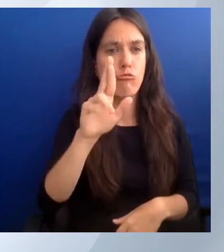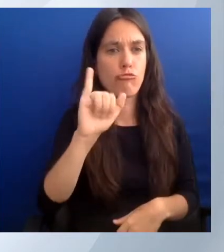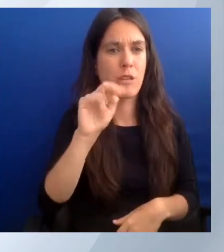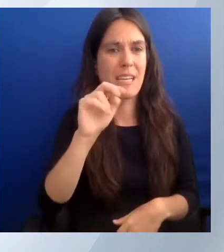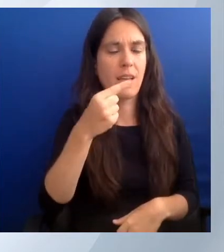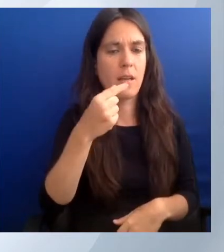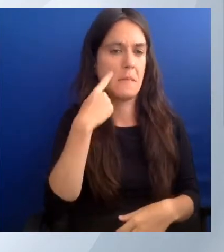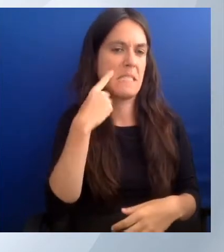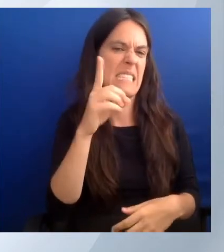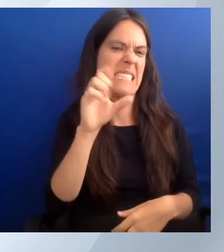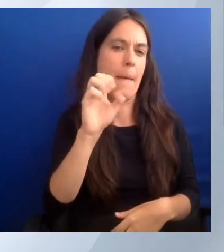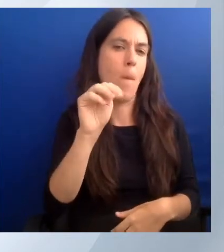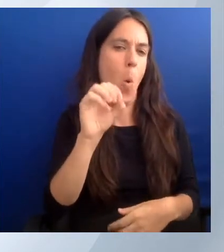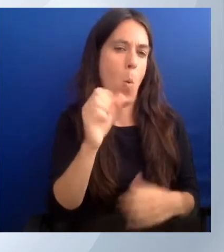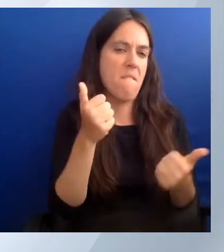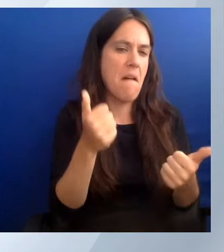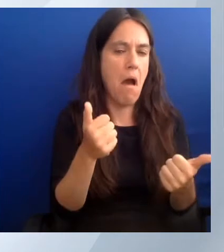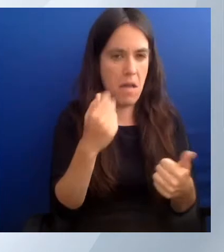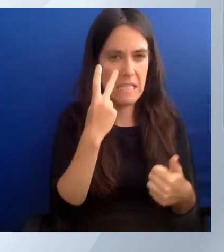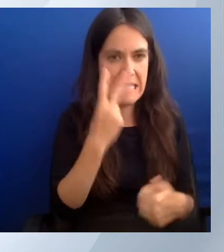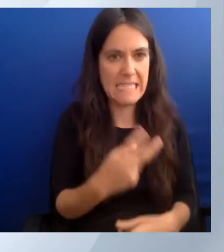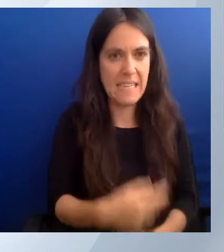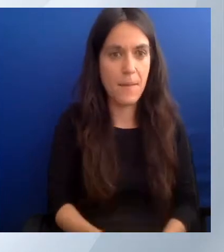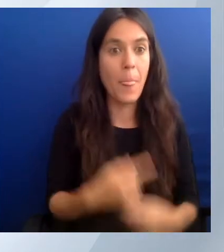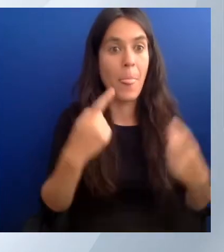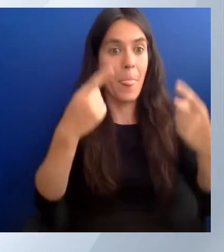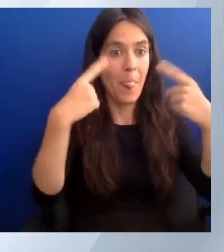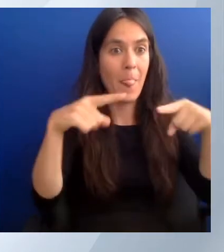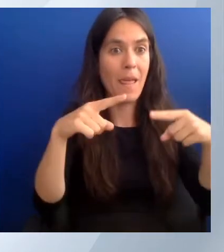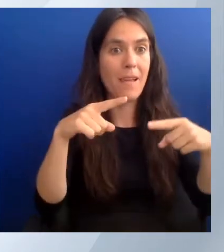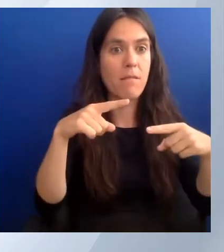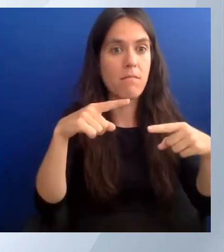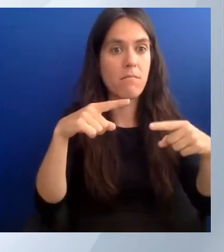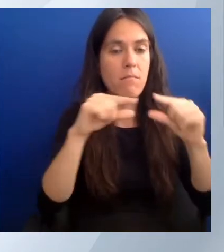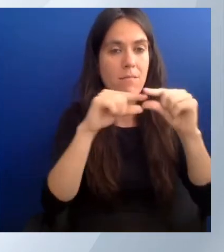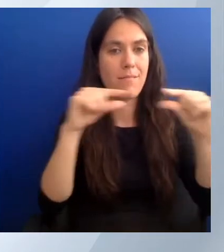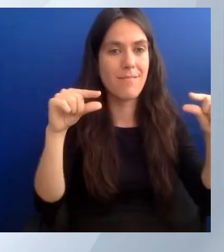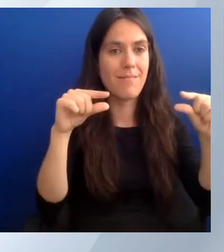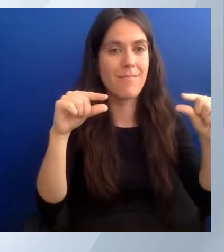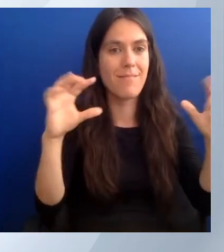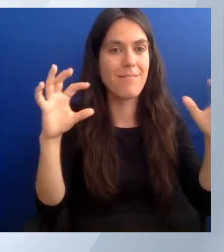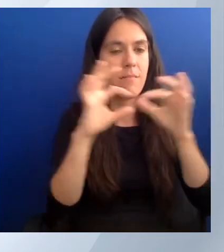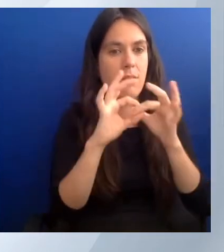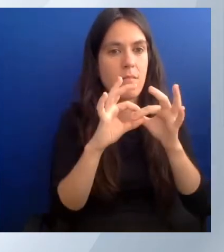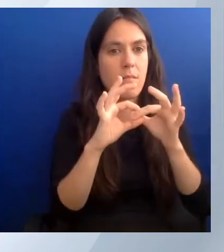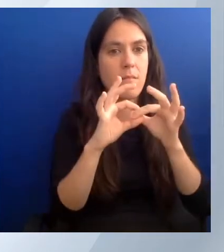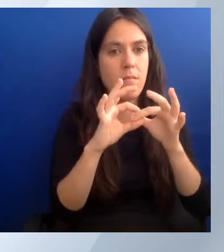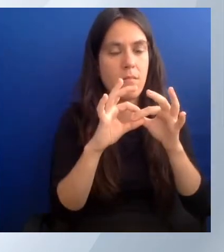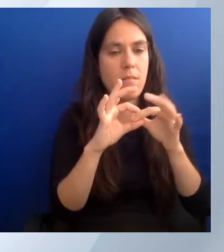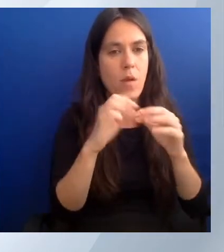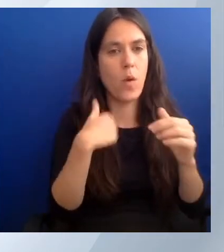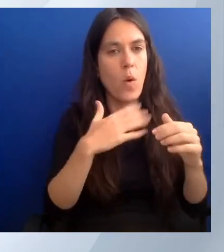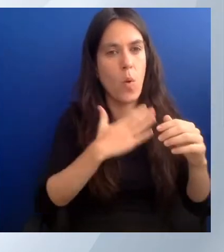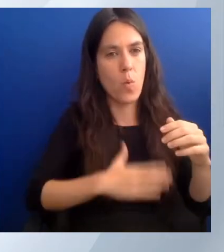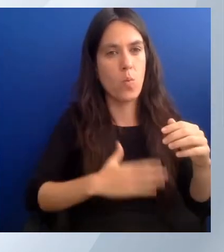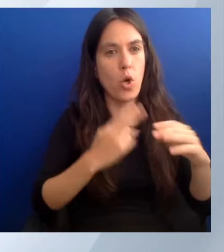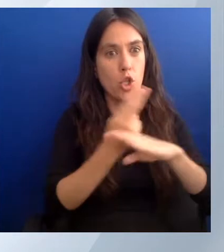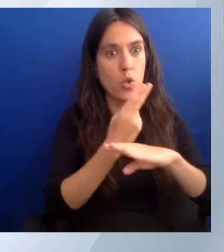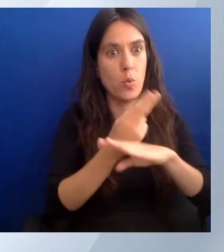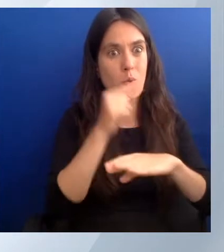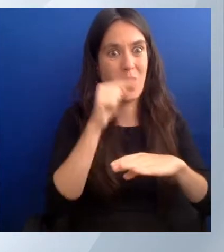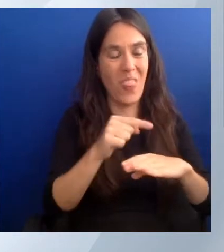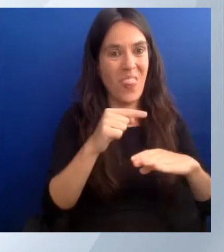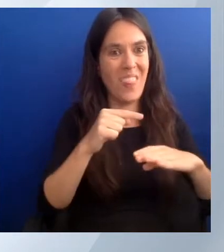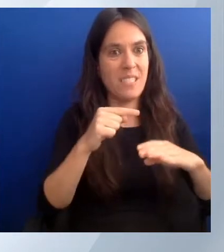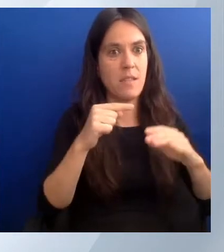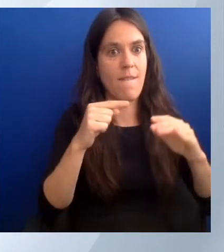it's fine. And then we're passing in a table name, and that comes in through the constructor because we want to use this class for each of the tables that we